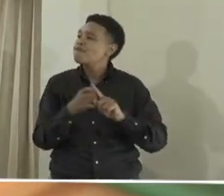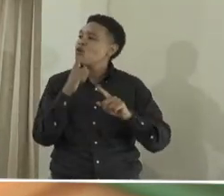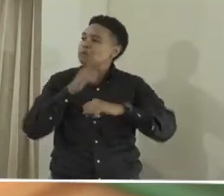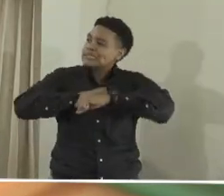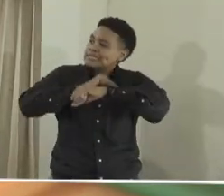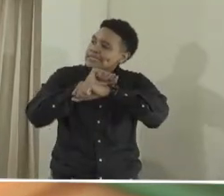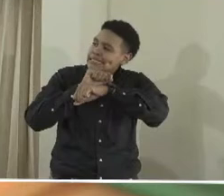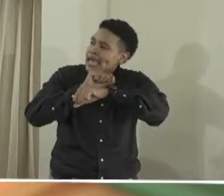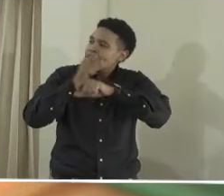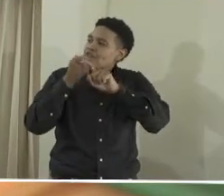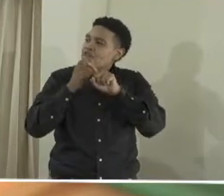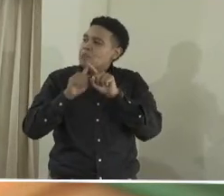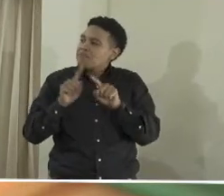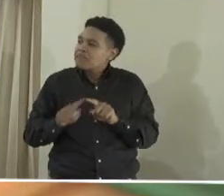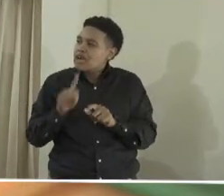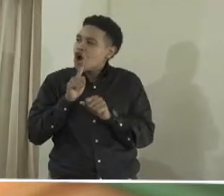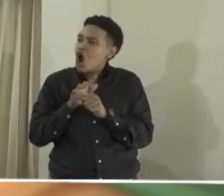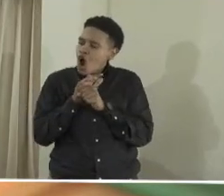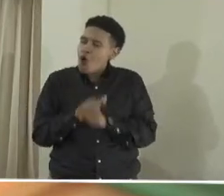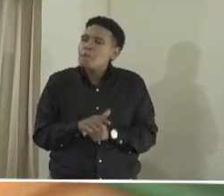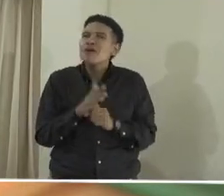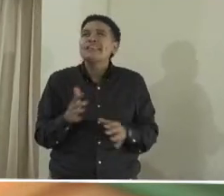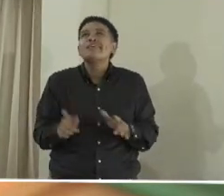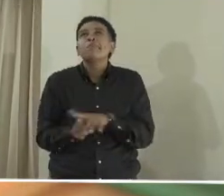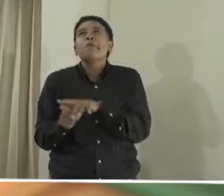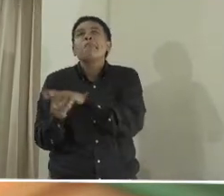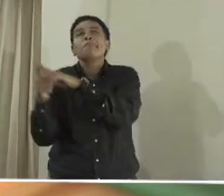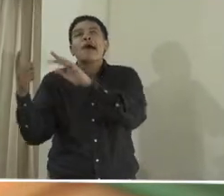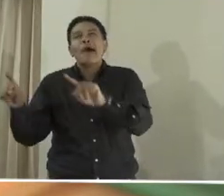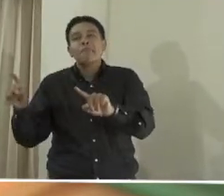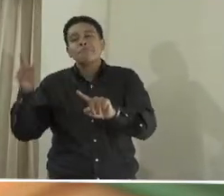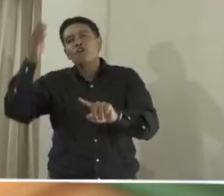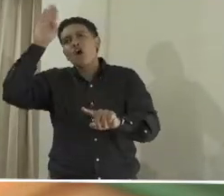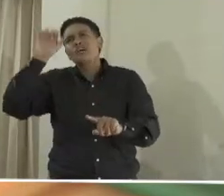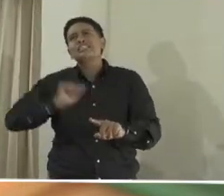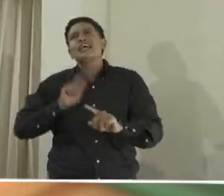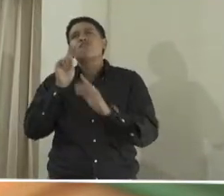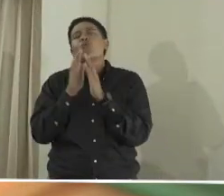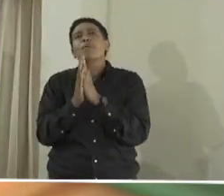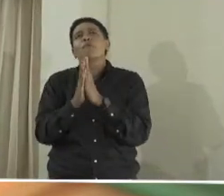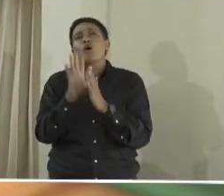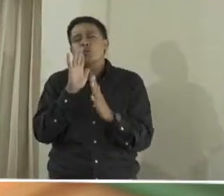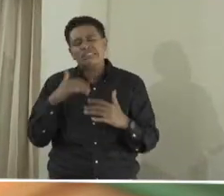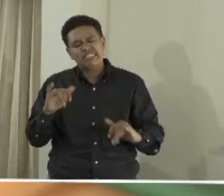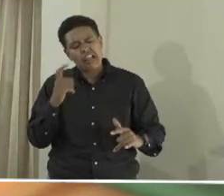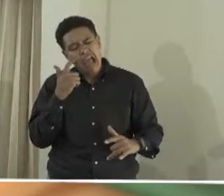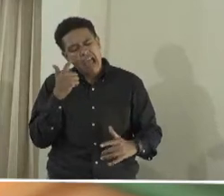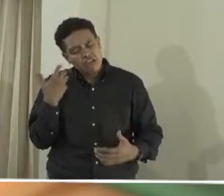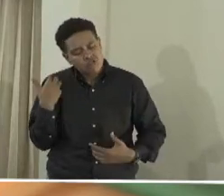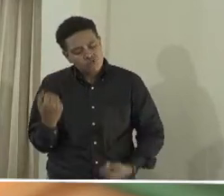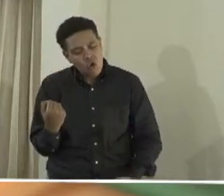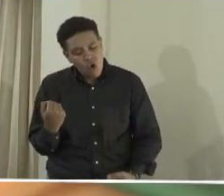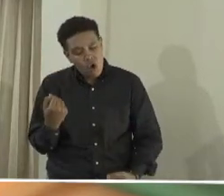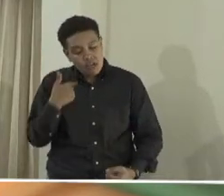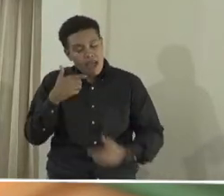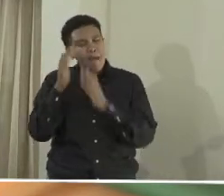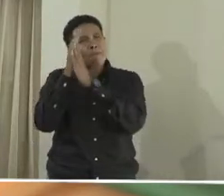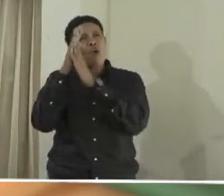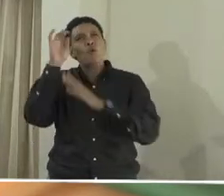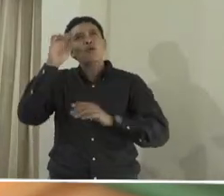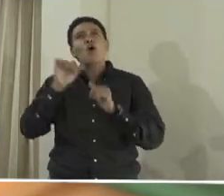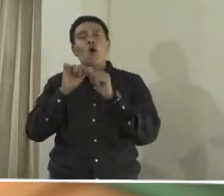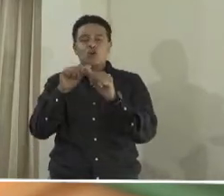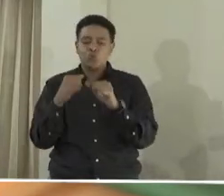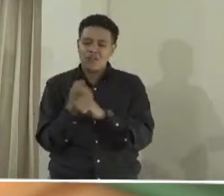and from various oppressive things. God, I pray we'll continue to be strong. I pray, God, we'll continue to